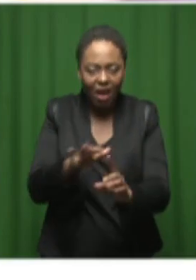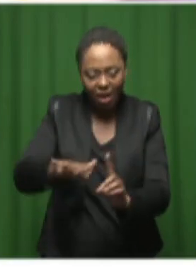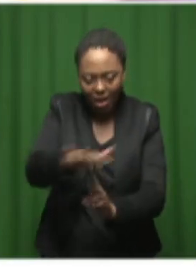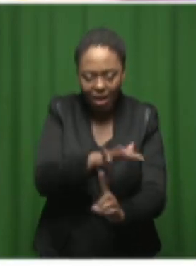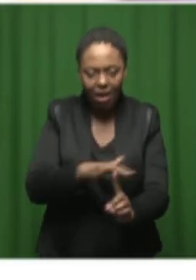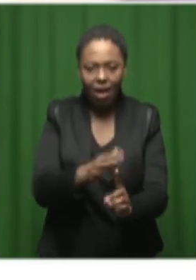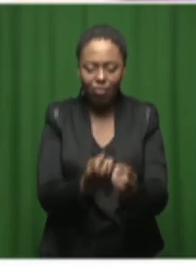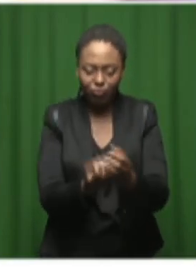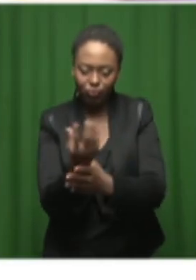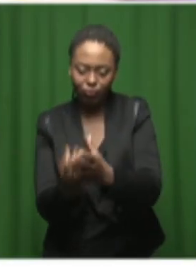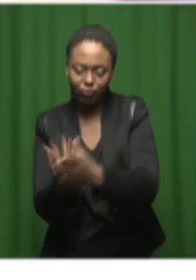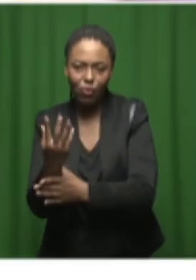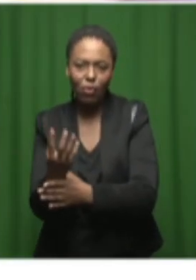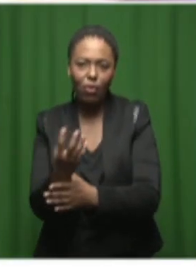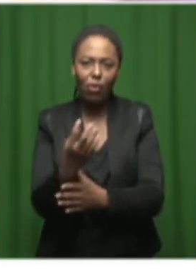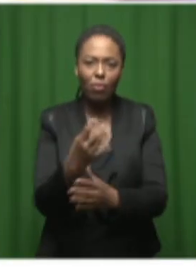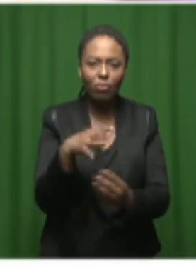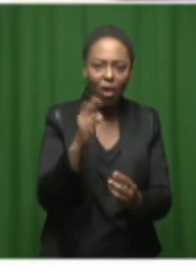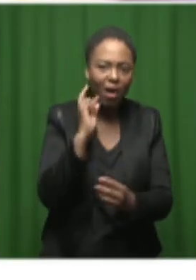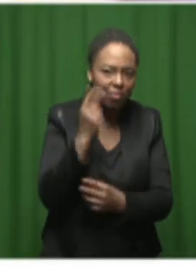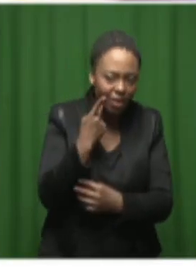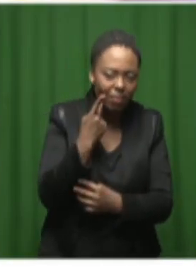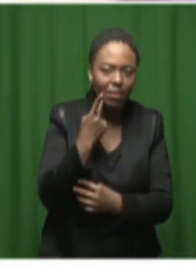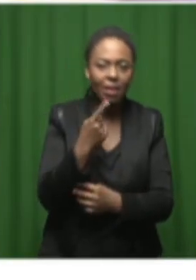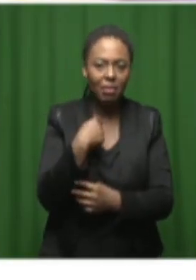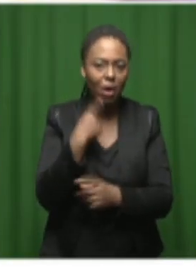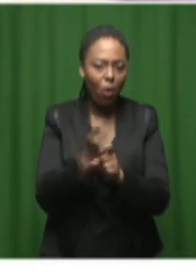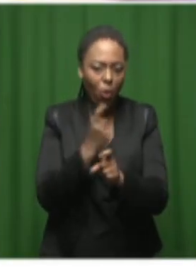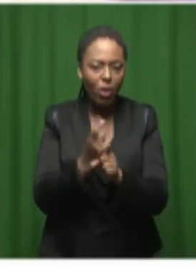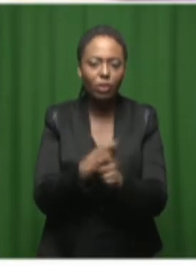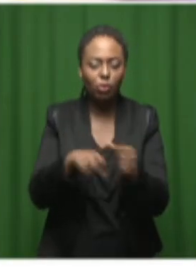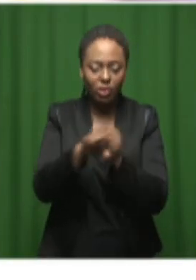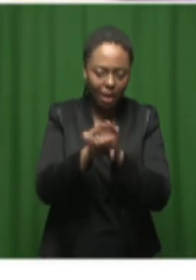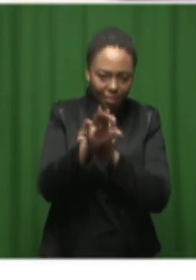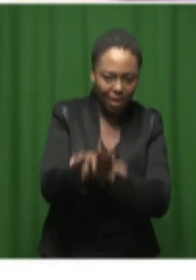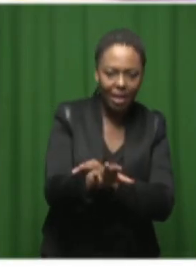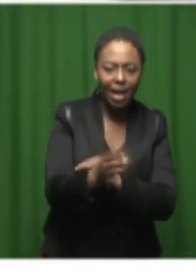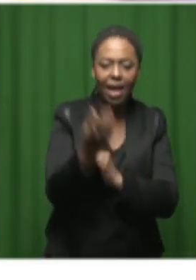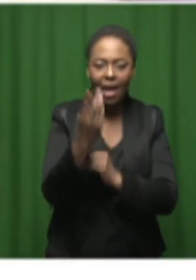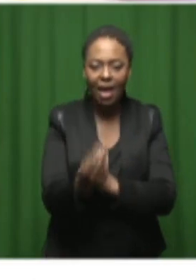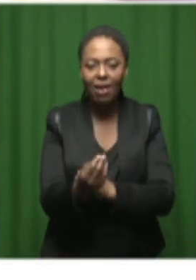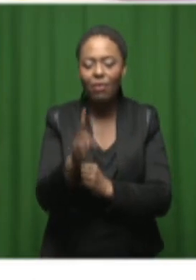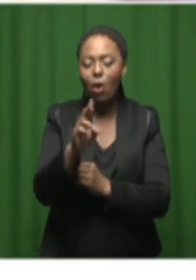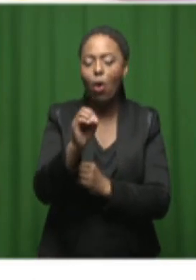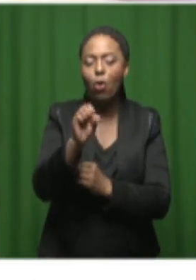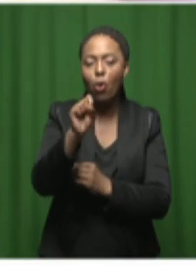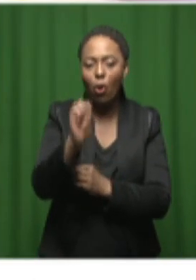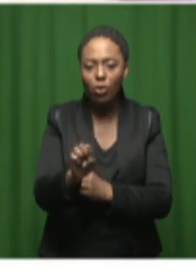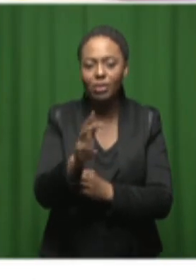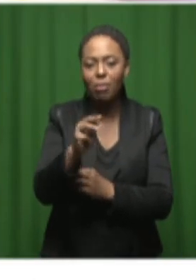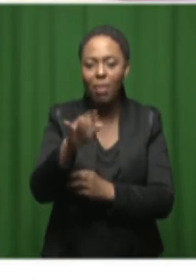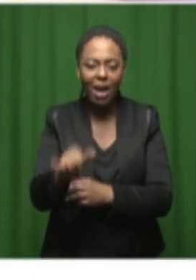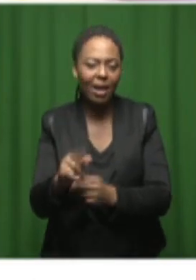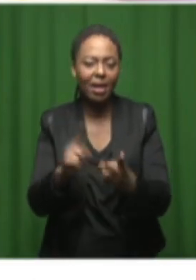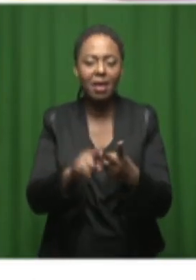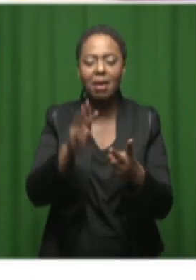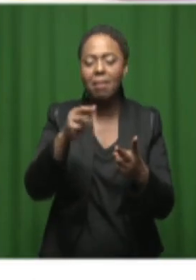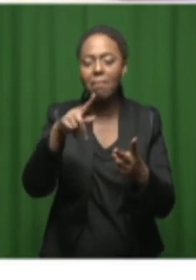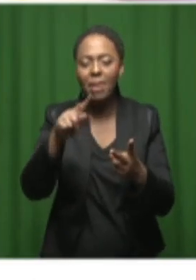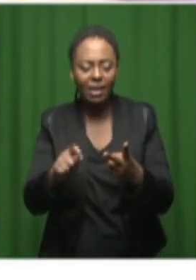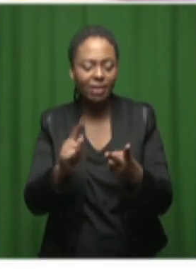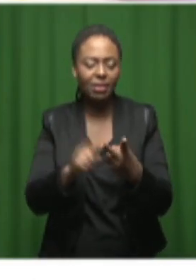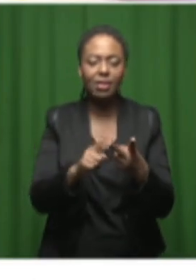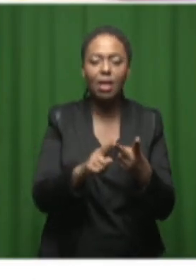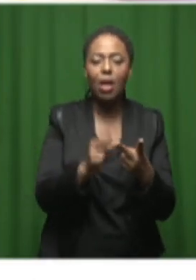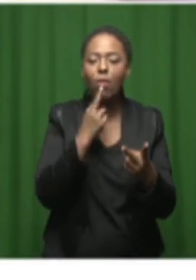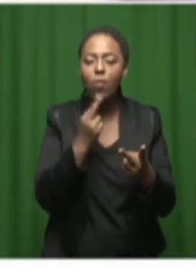so much kale. I usually share snaps on my social media. We've got rosemary, mint, Yes. tomato. So now we